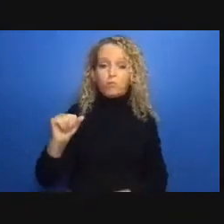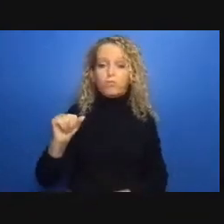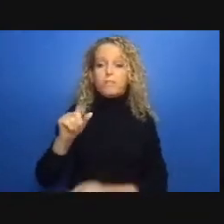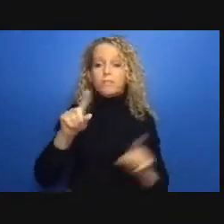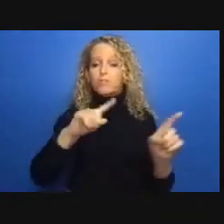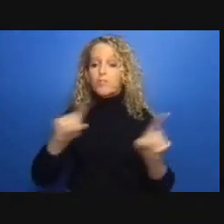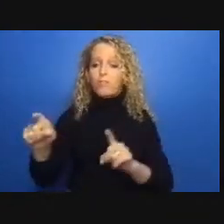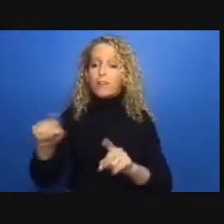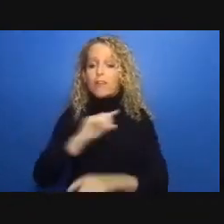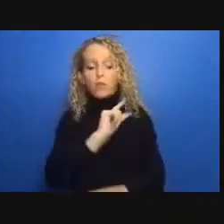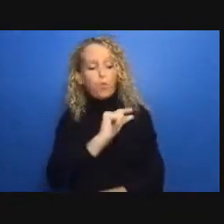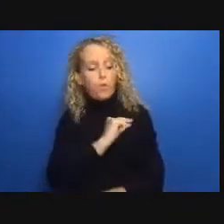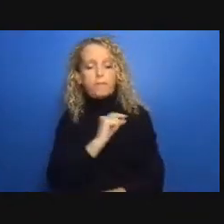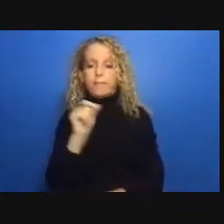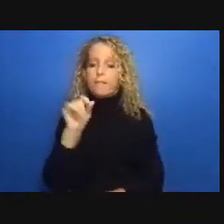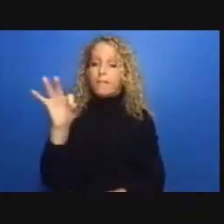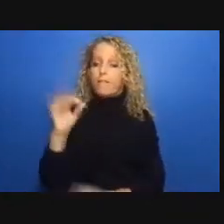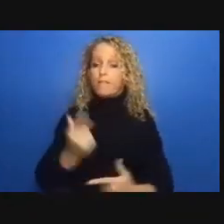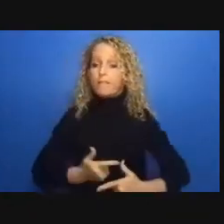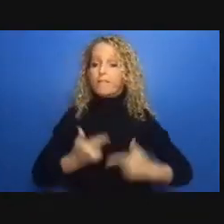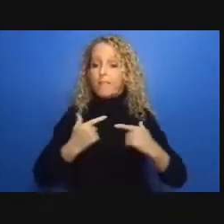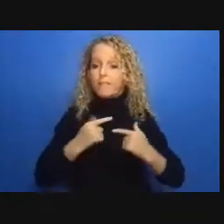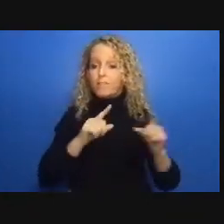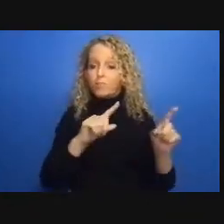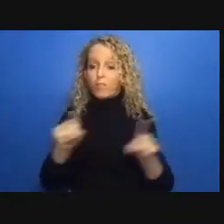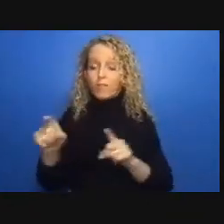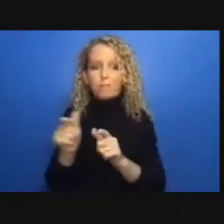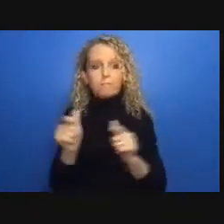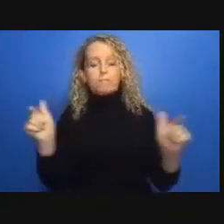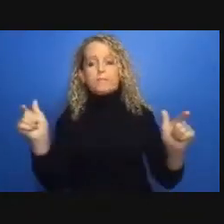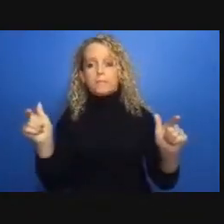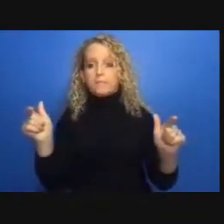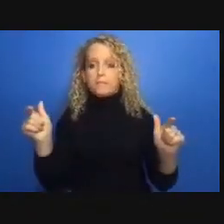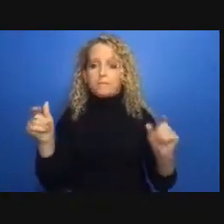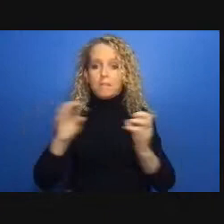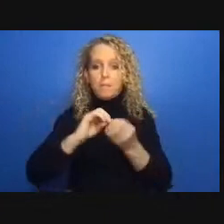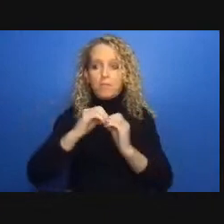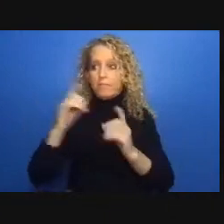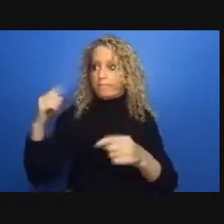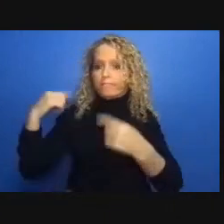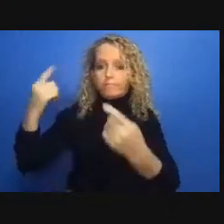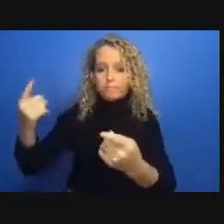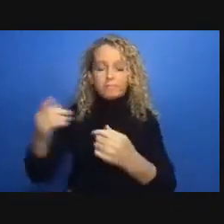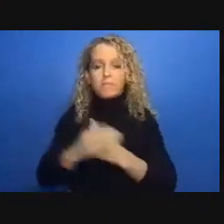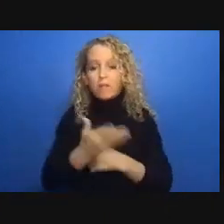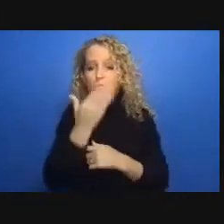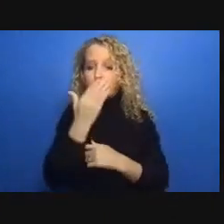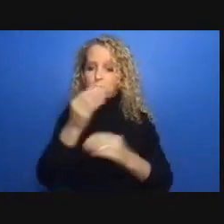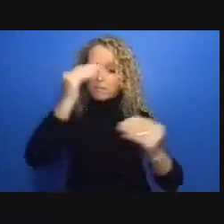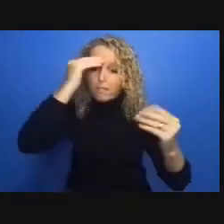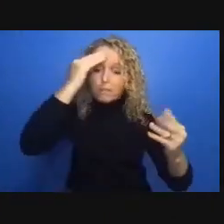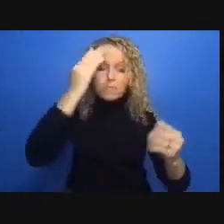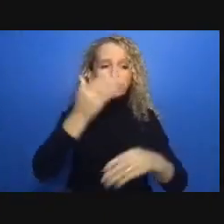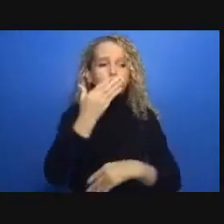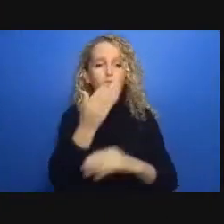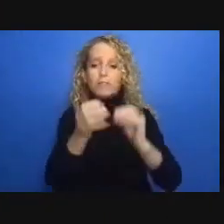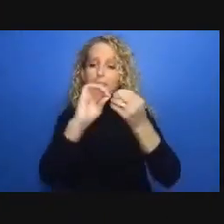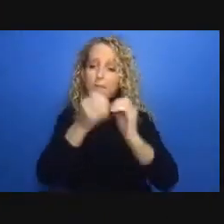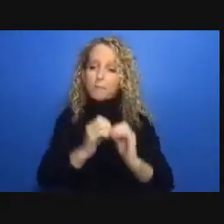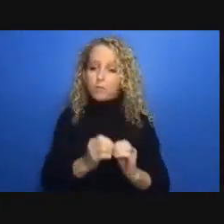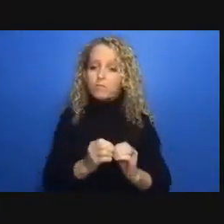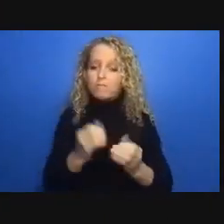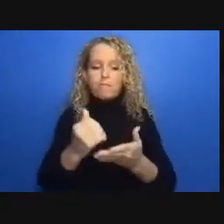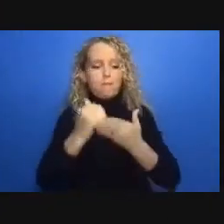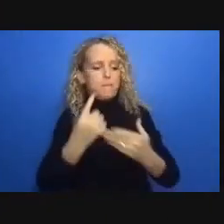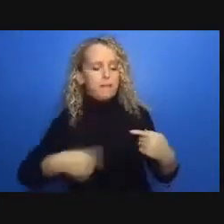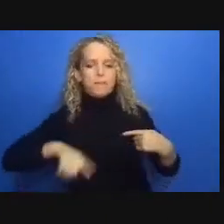survey. So these reports, along with what we found in our study, are really helpful data sets to help us think about and